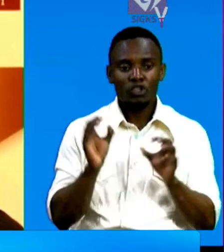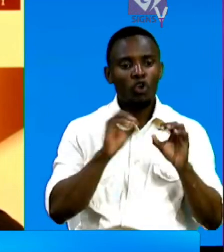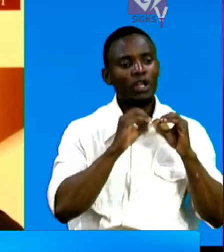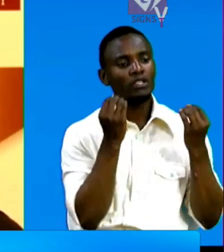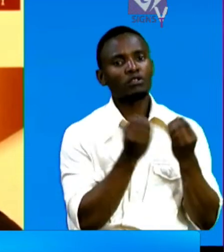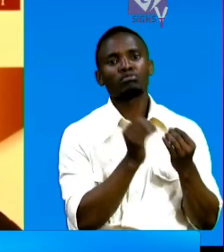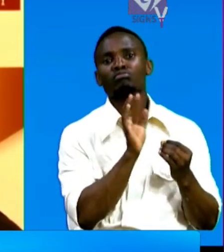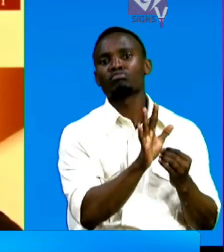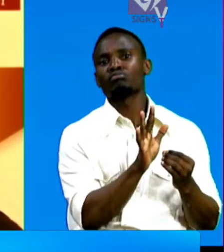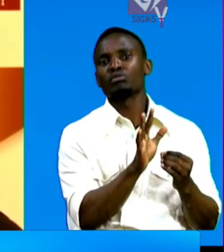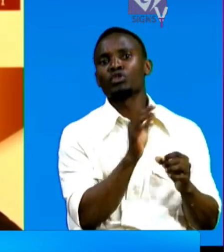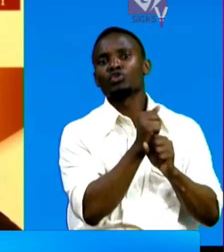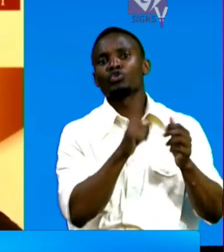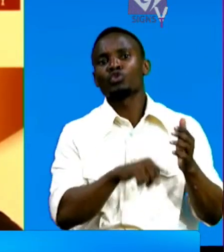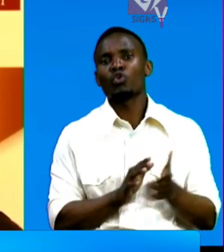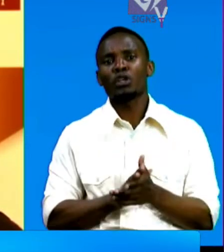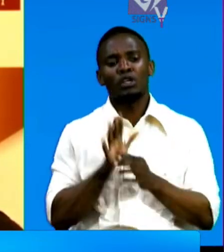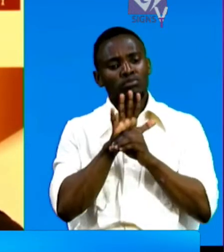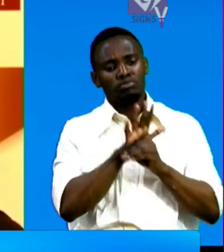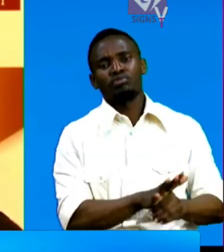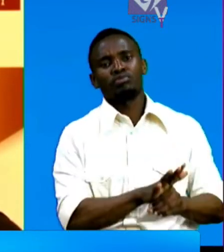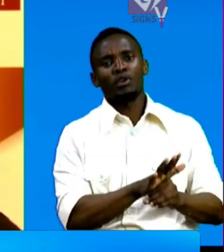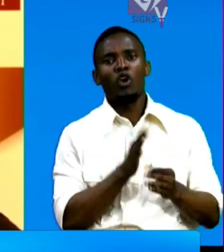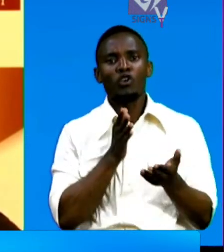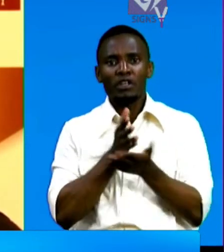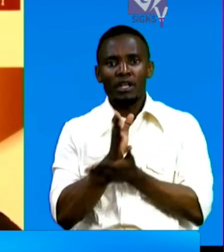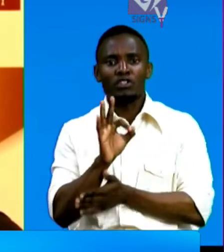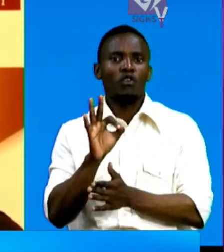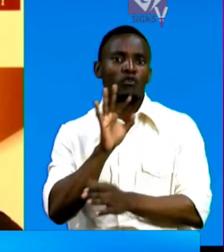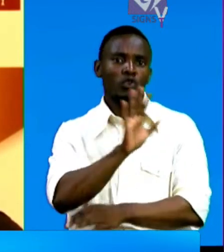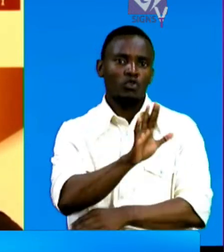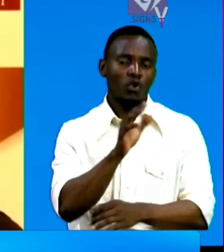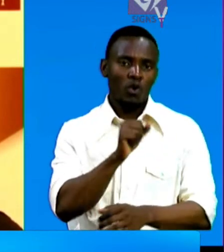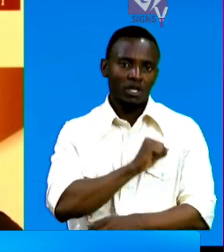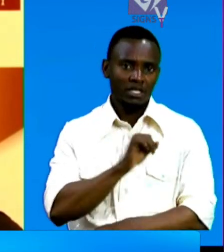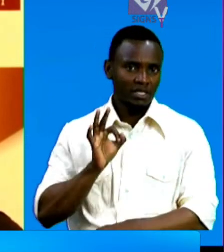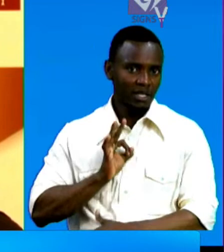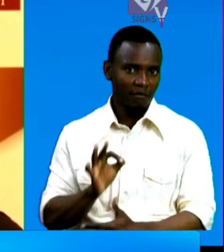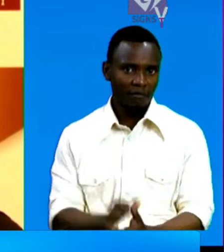organization that you should infringe on the rights of your workers.